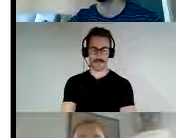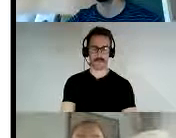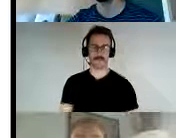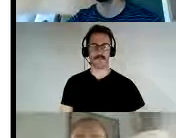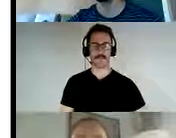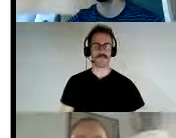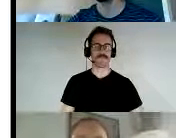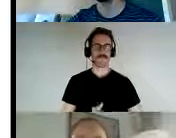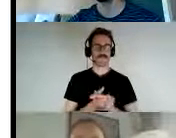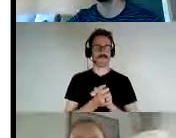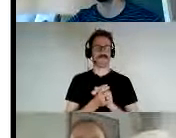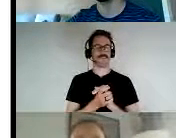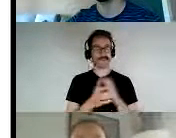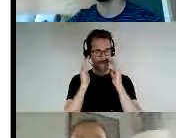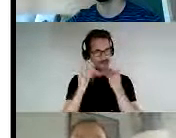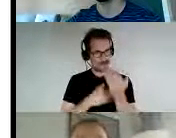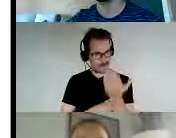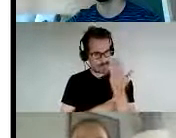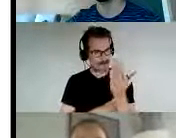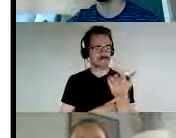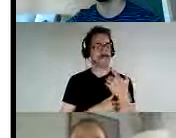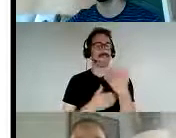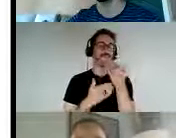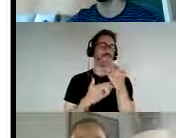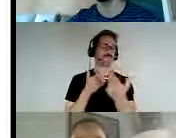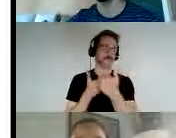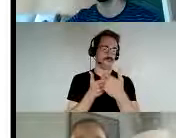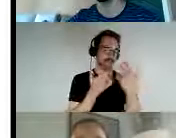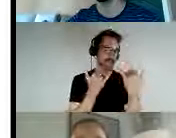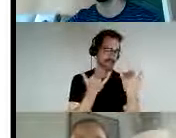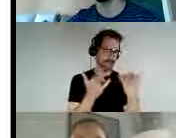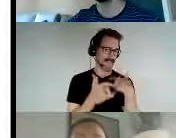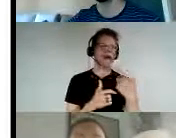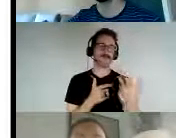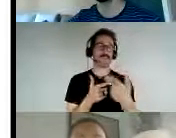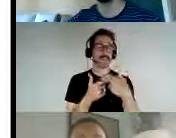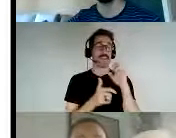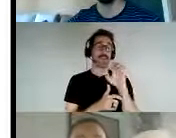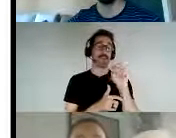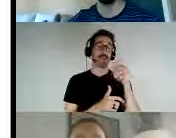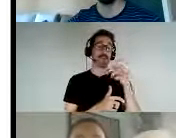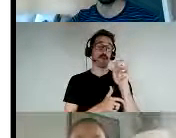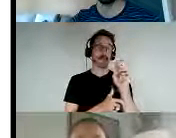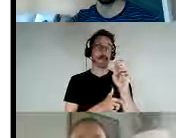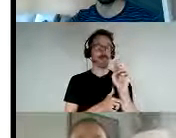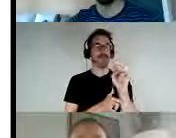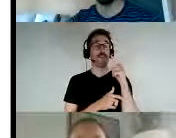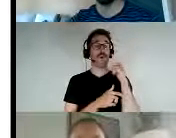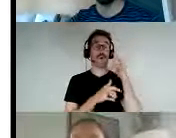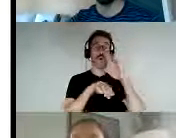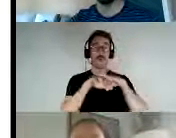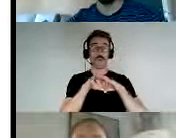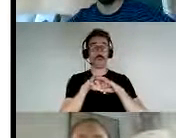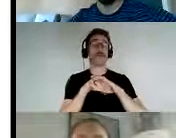So a very warm welcome to all of you this morning. Thank you for joining us on our EAPO webinar series on queer trans